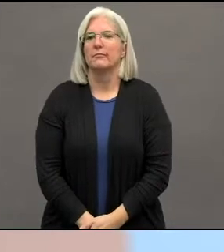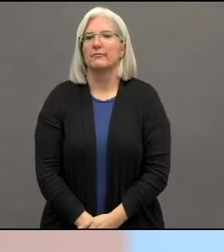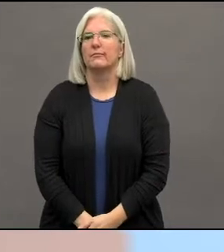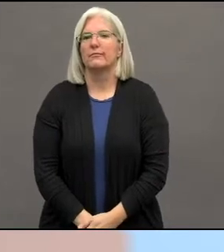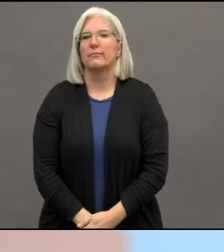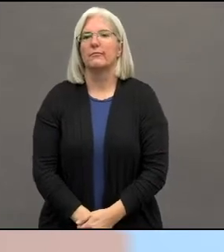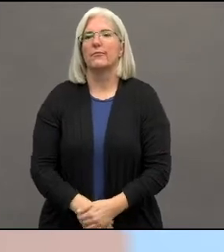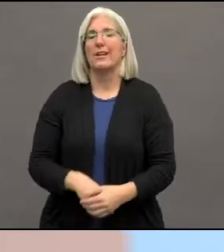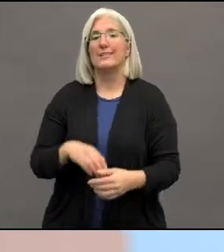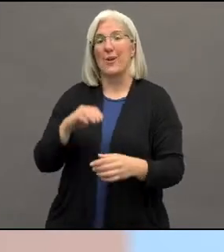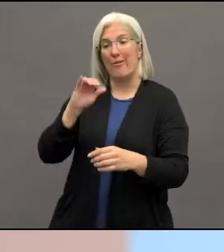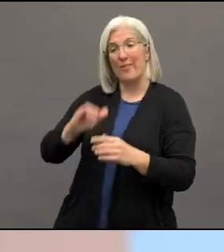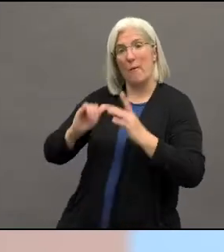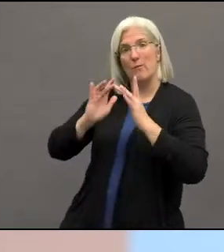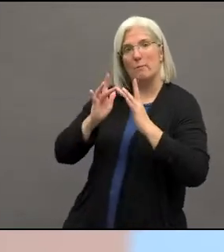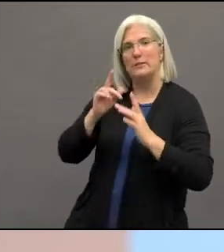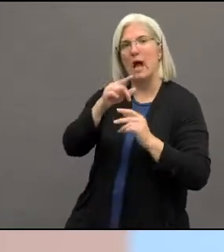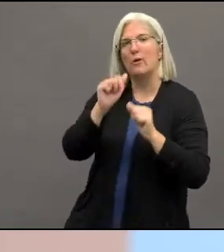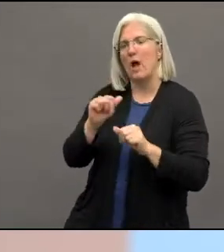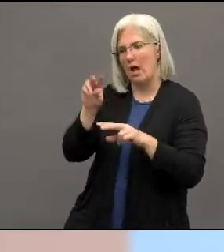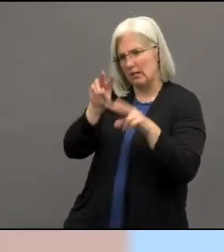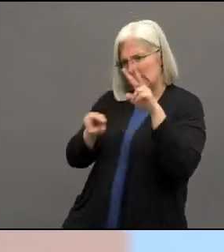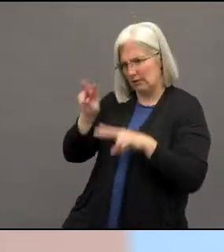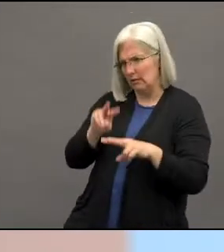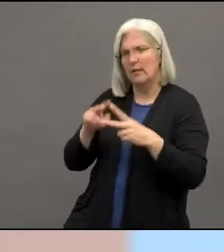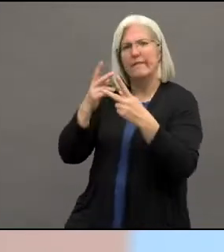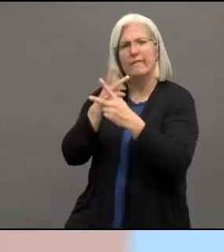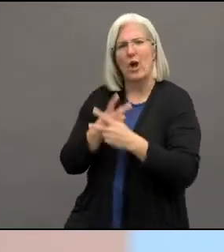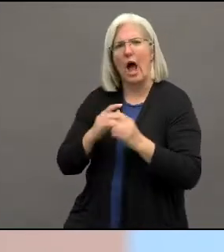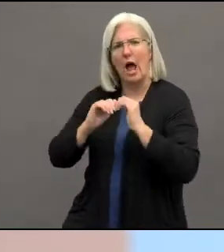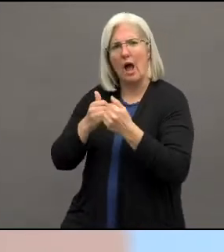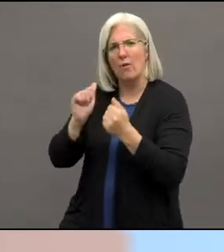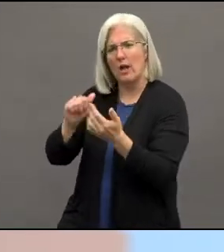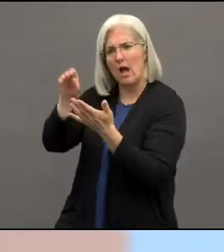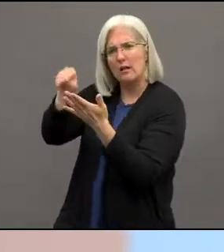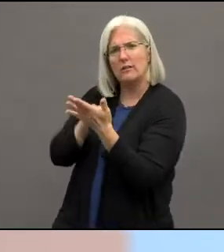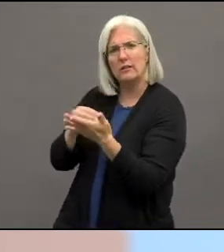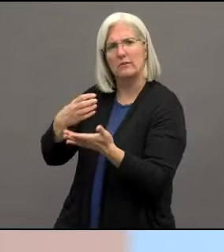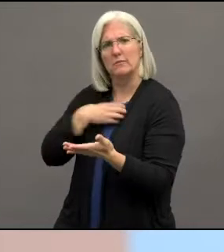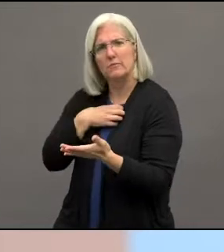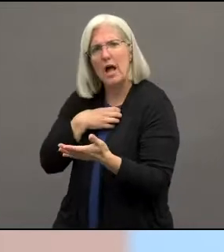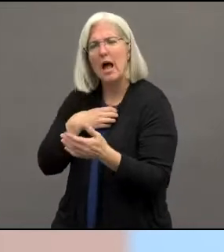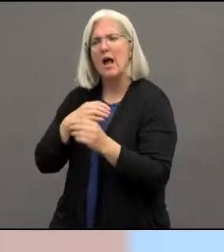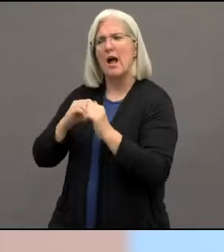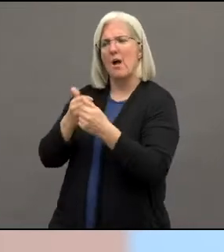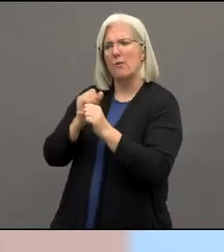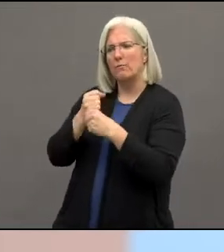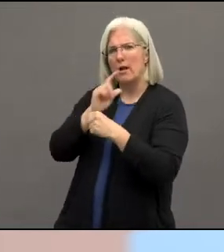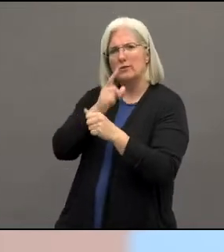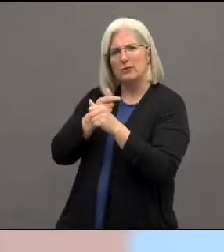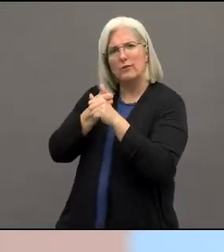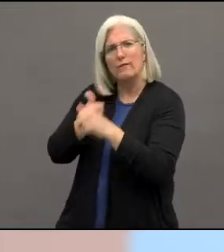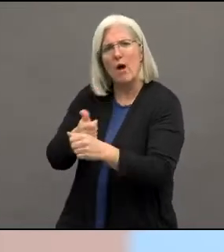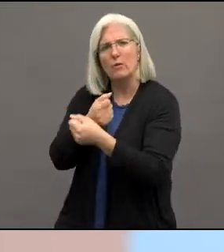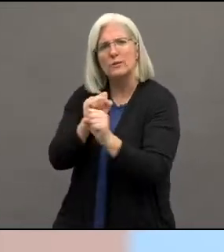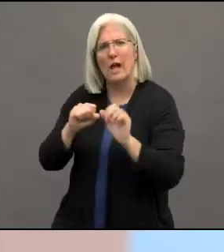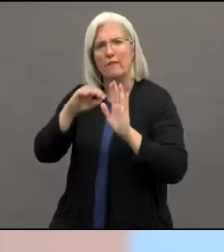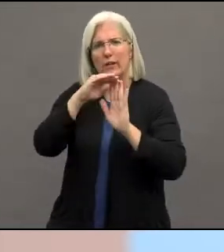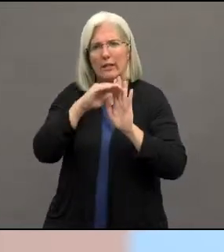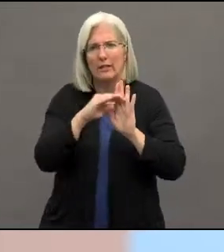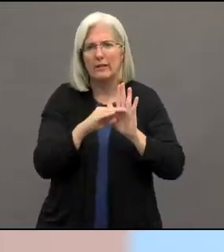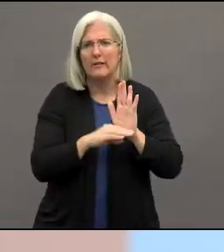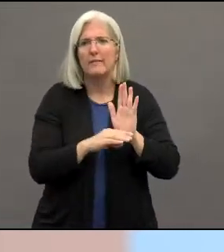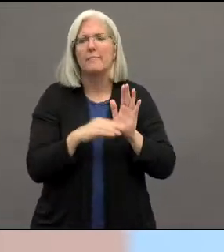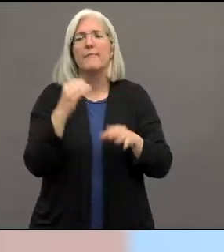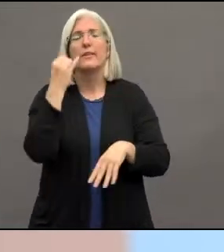complaint and how to continue to follow the guidelines. If you're a business owner, there will be also a